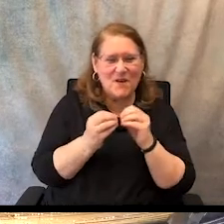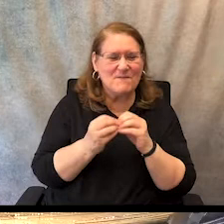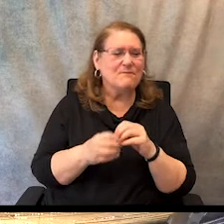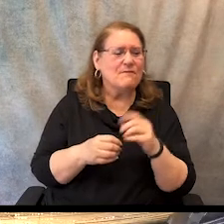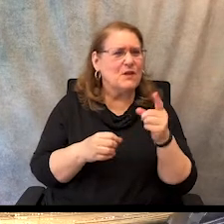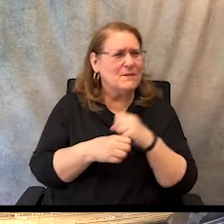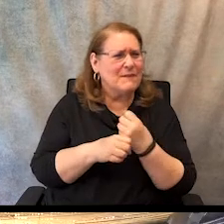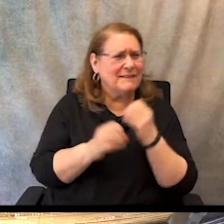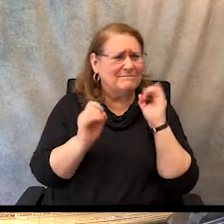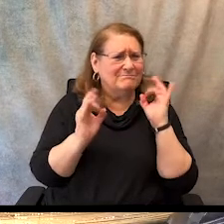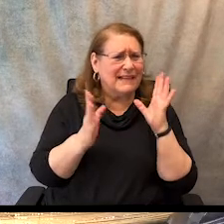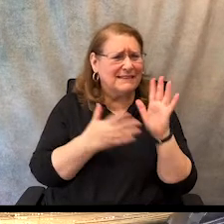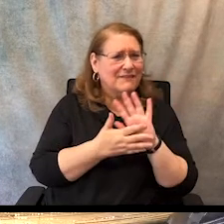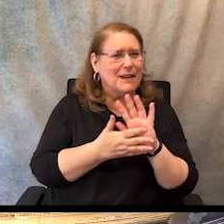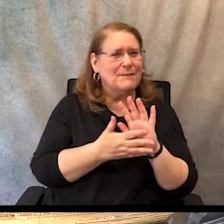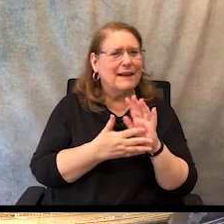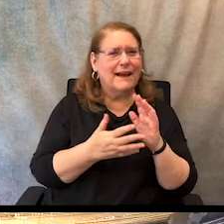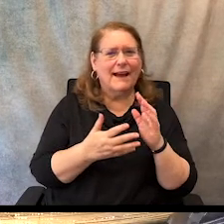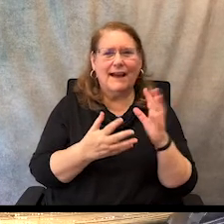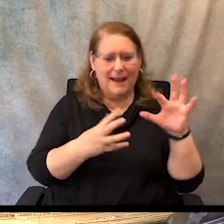an amazing film and brought to life